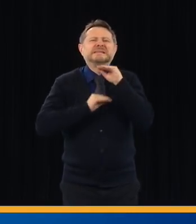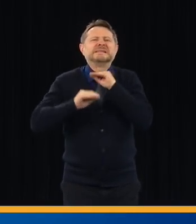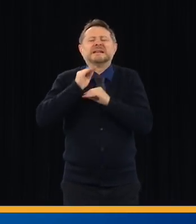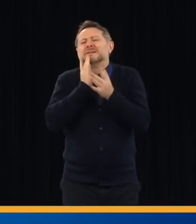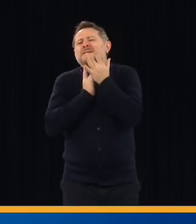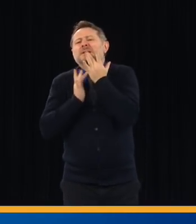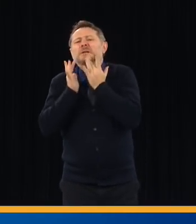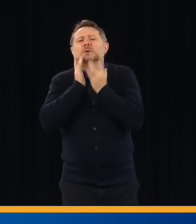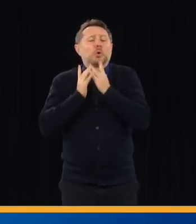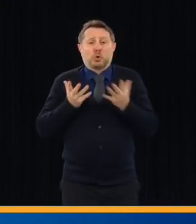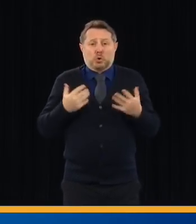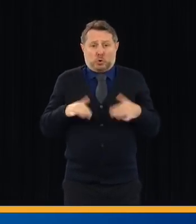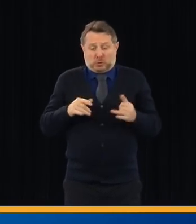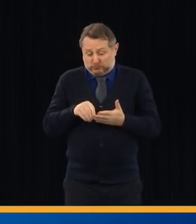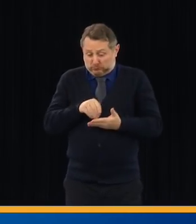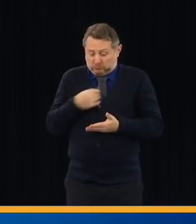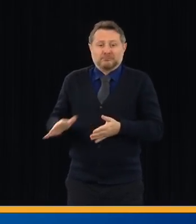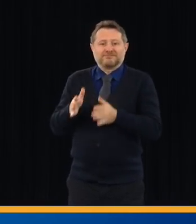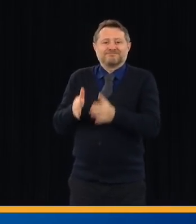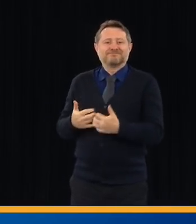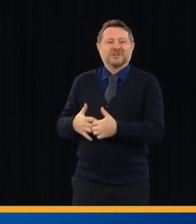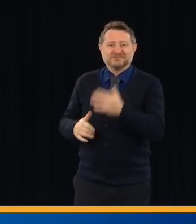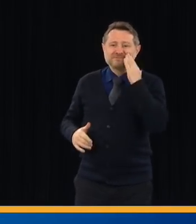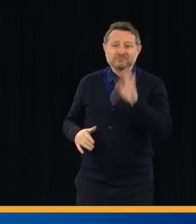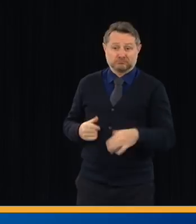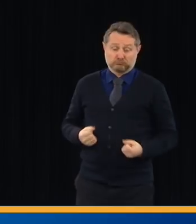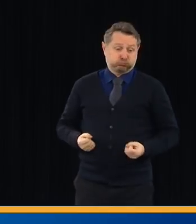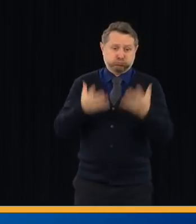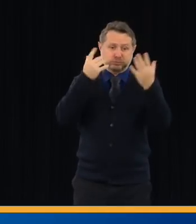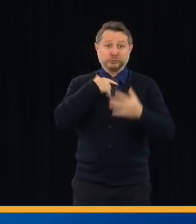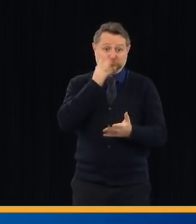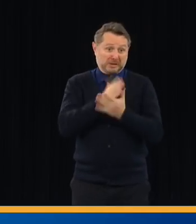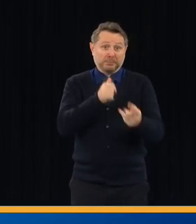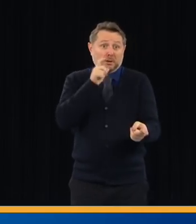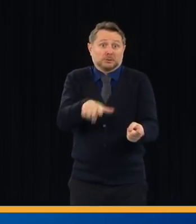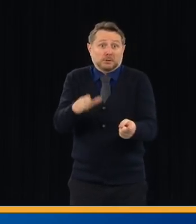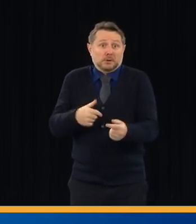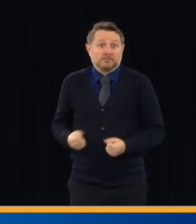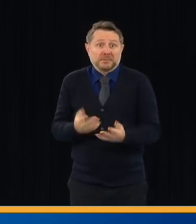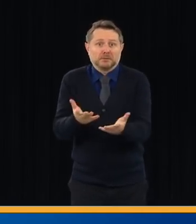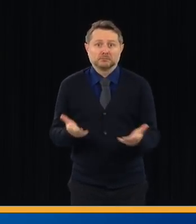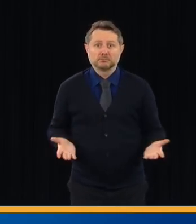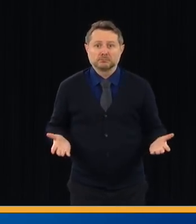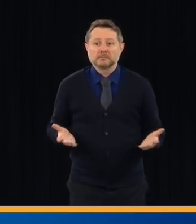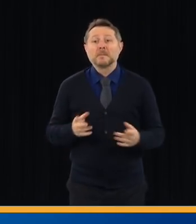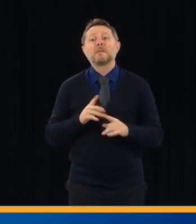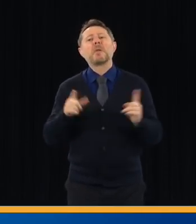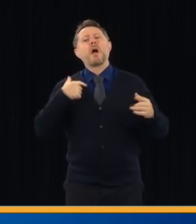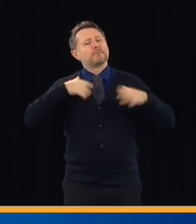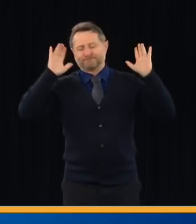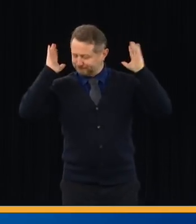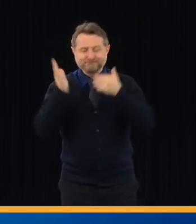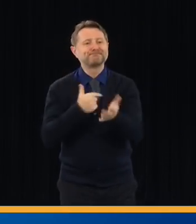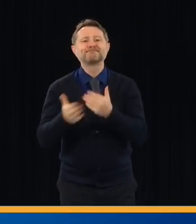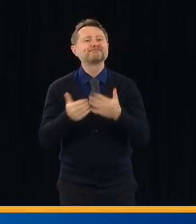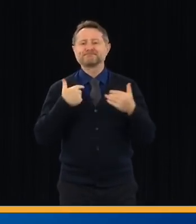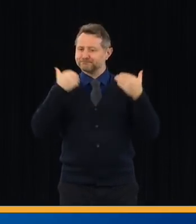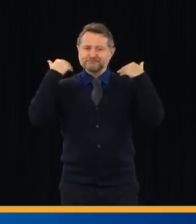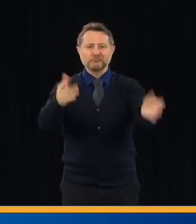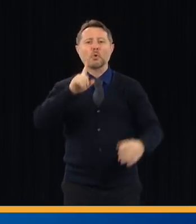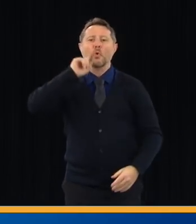to spend a penny that we didn't have to spend. And we placed that order for the ventilators, and we were paying for that